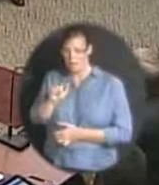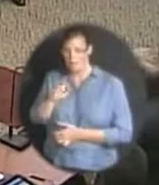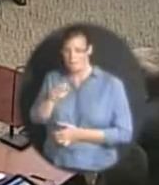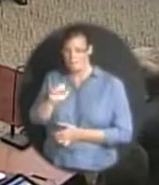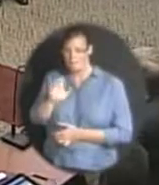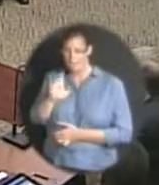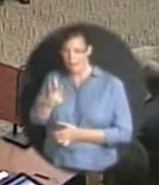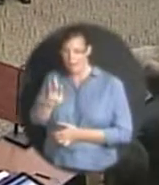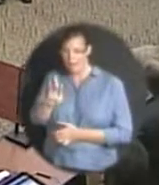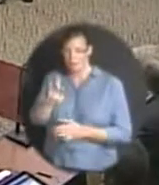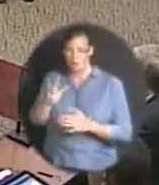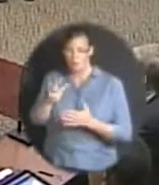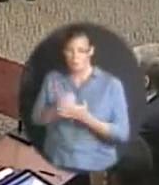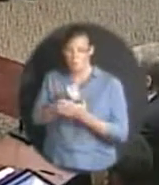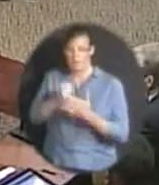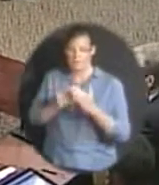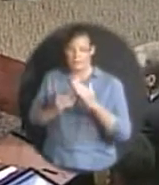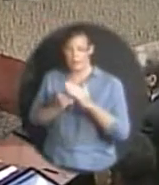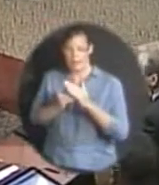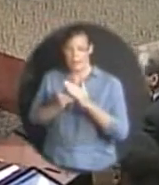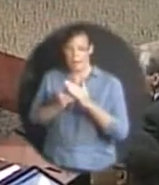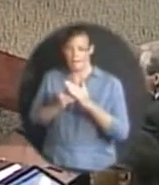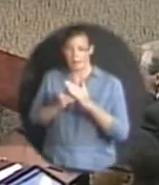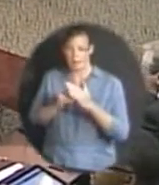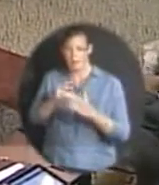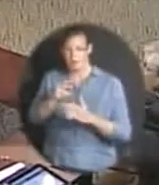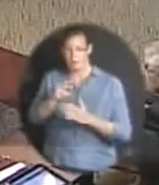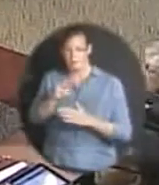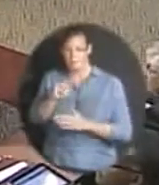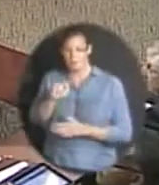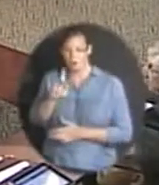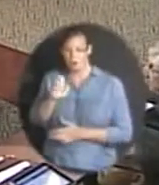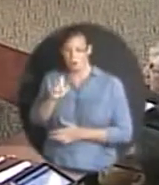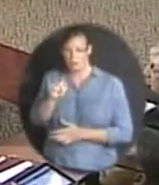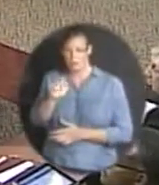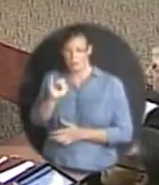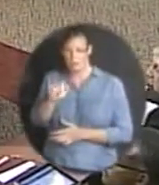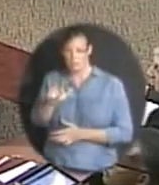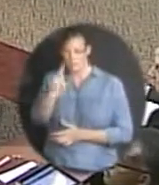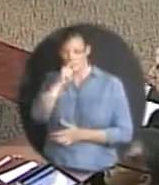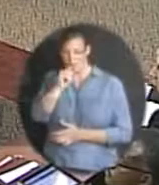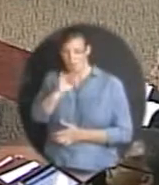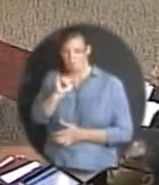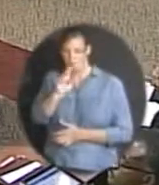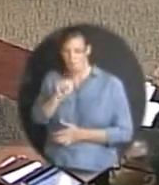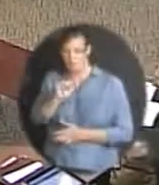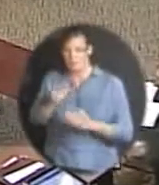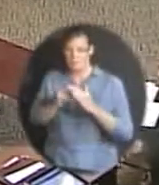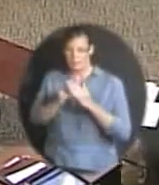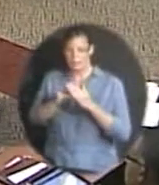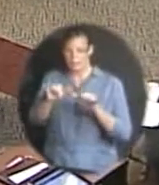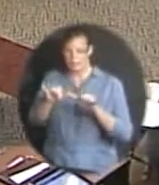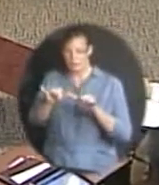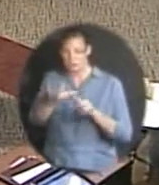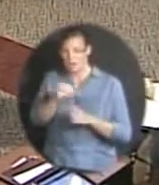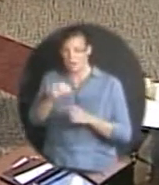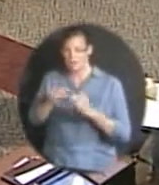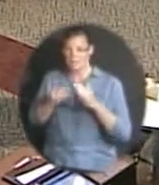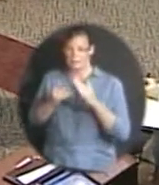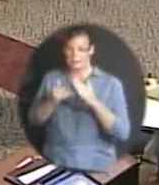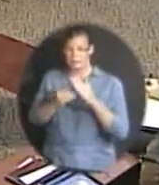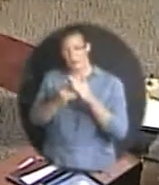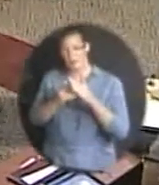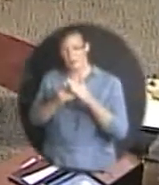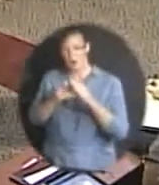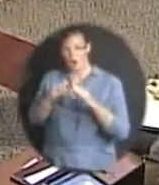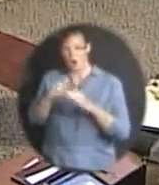Wendling won top construction mock firm, top marketing mock firm, top sustainable mock firm, top engineering mock firm, and top architecture mock